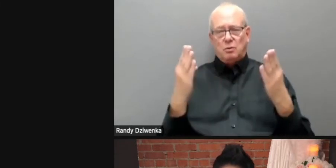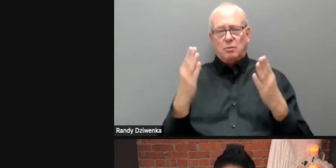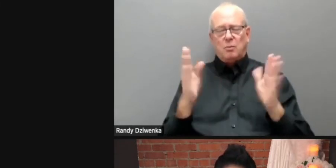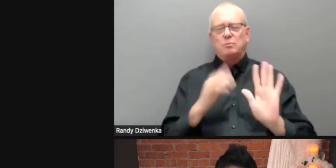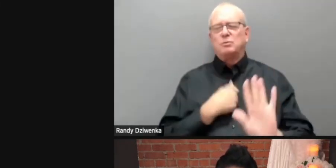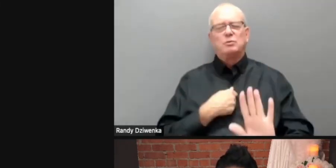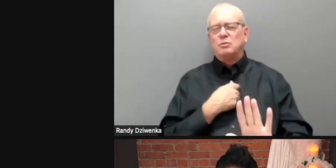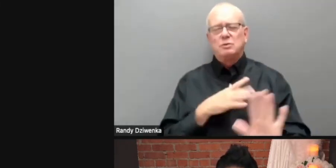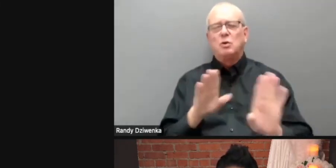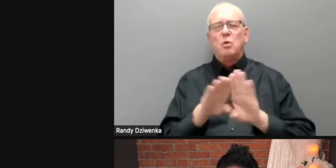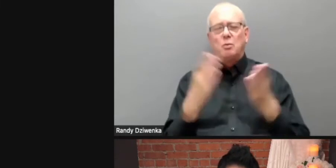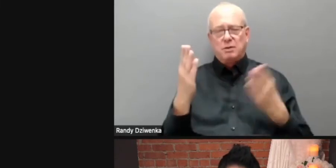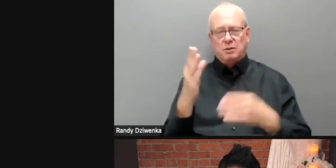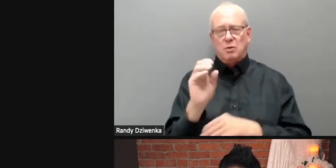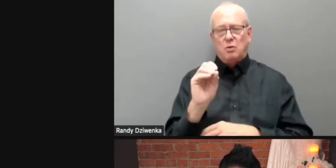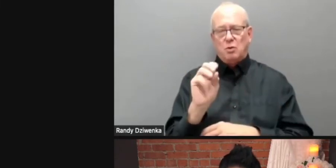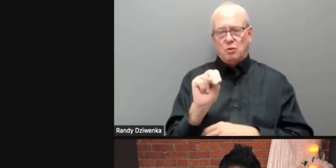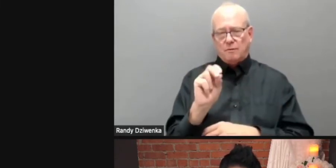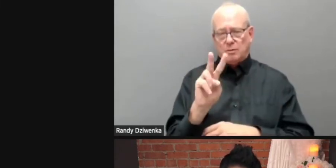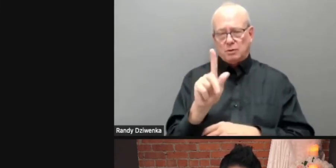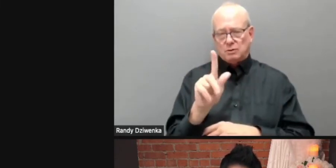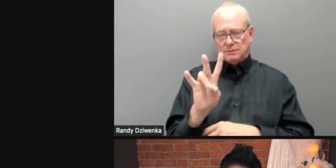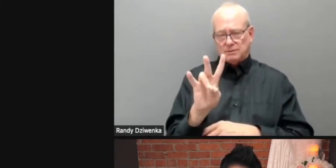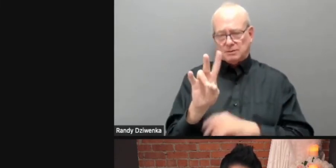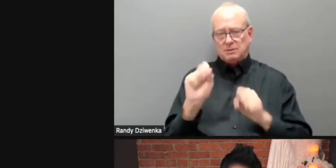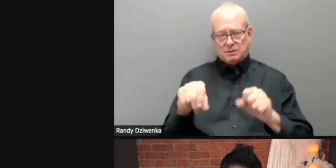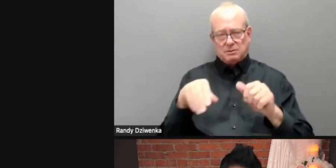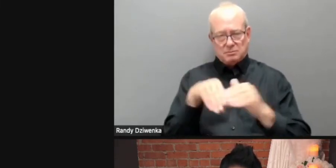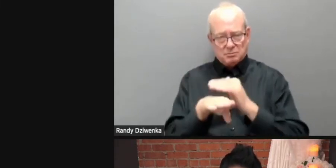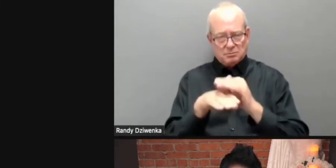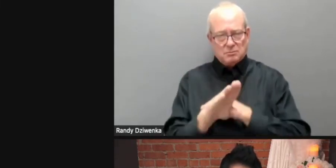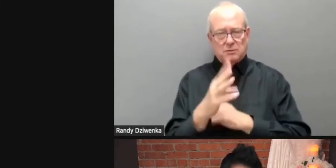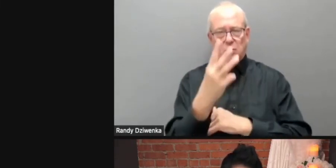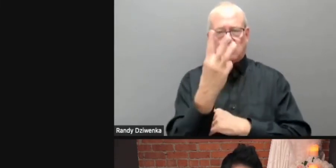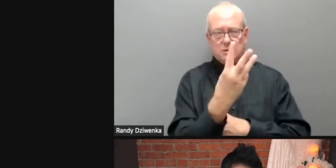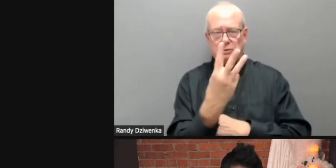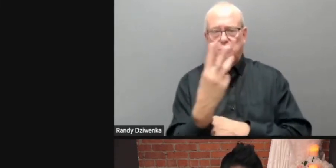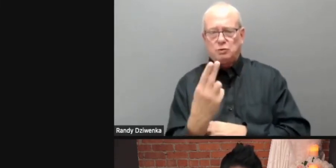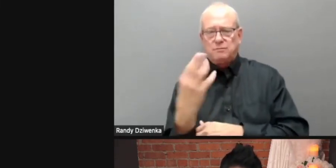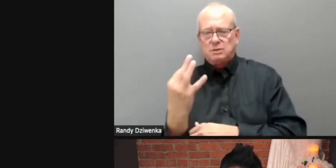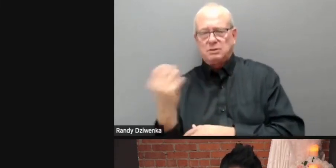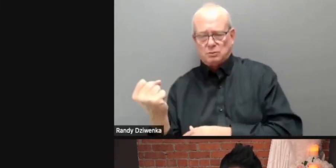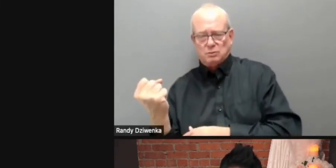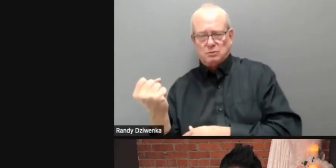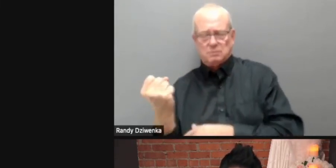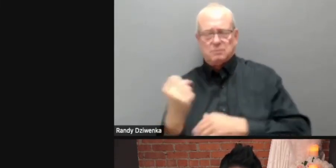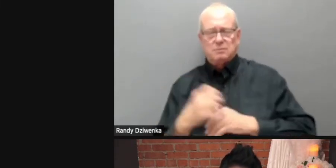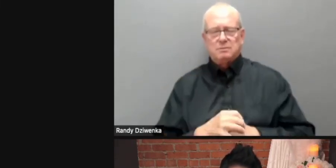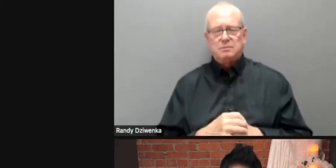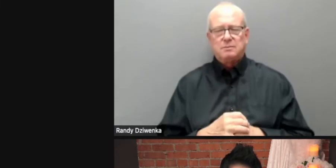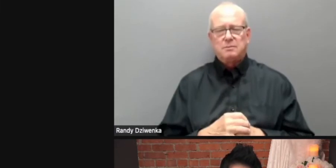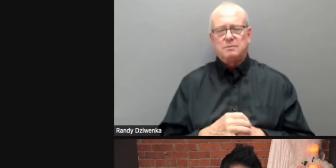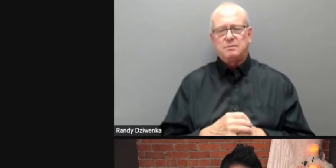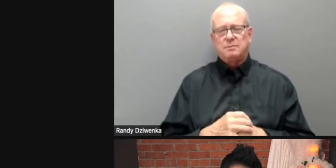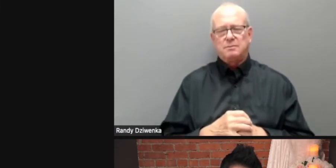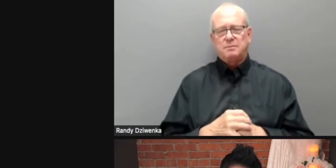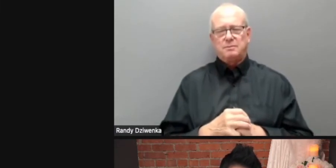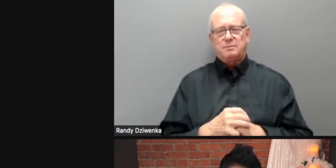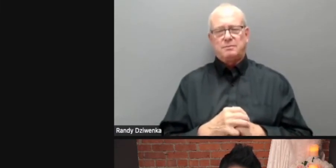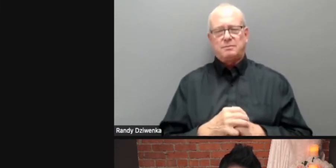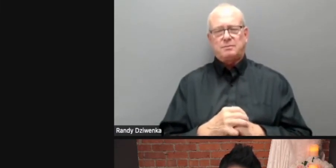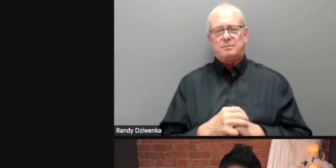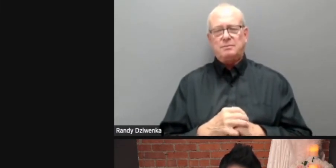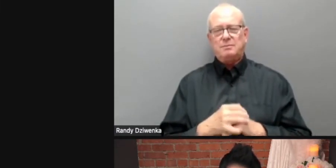It's a true privilege and honor to have Prince Manvendra joining us this evening. Manvendra